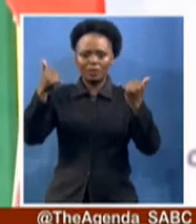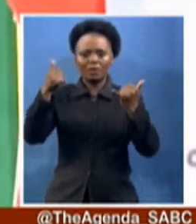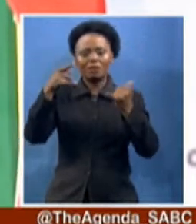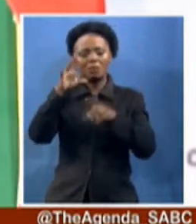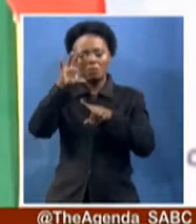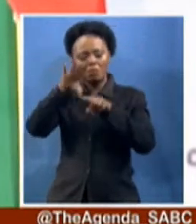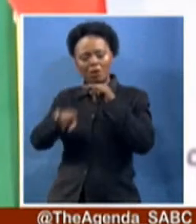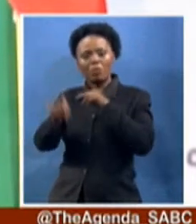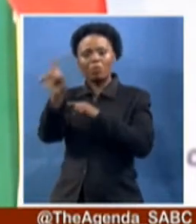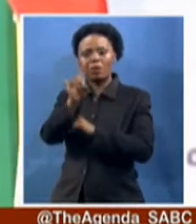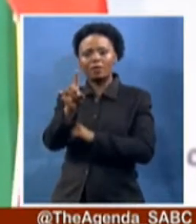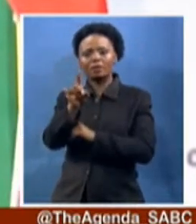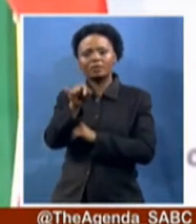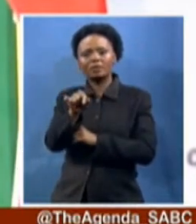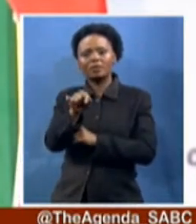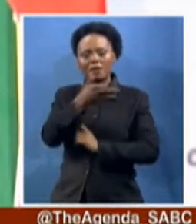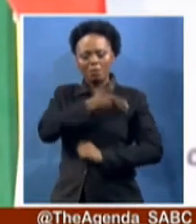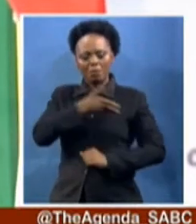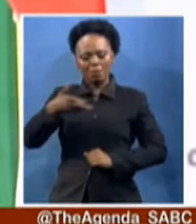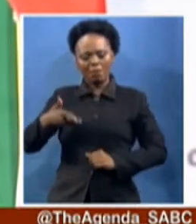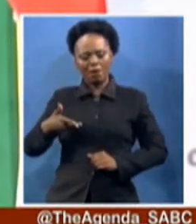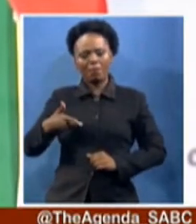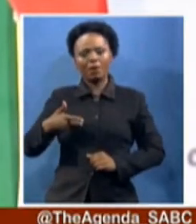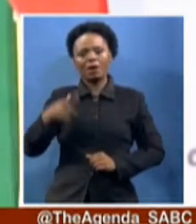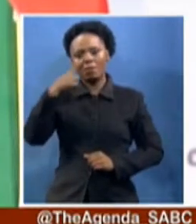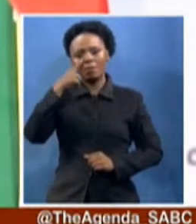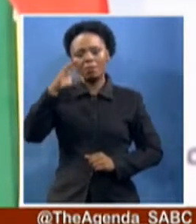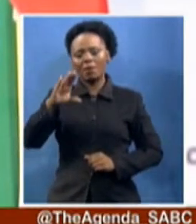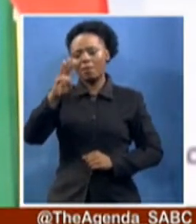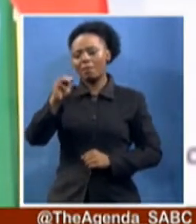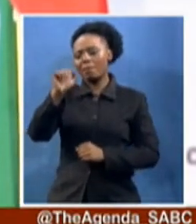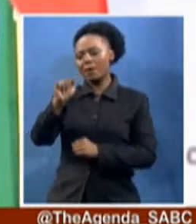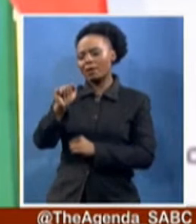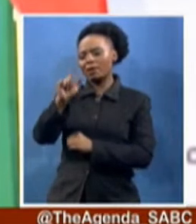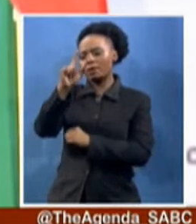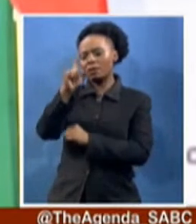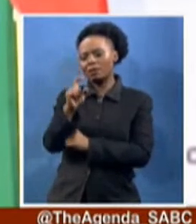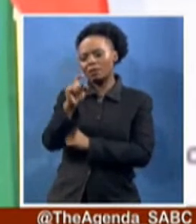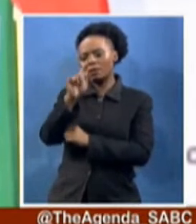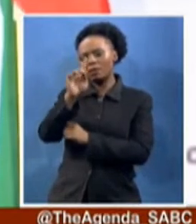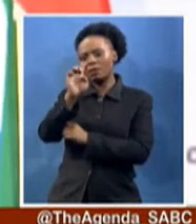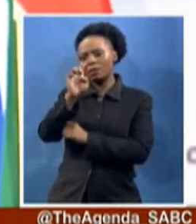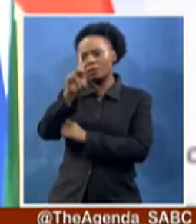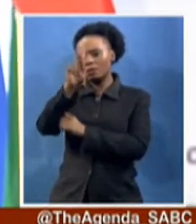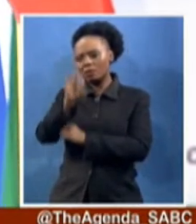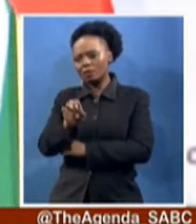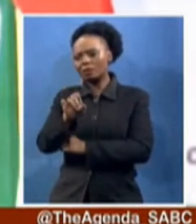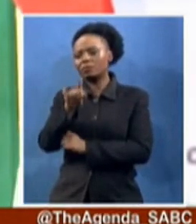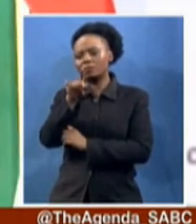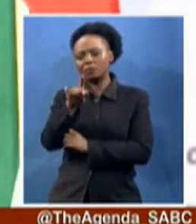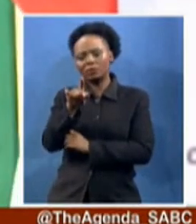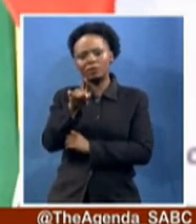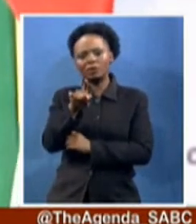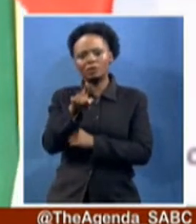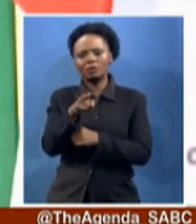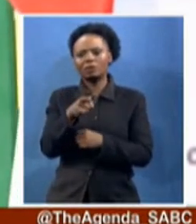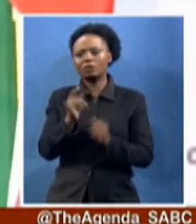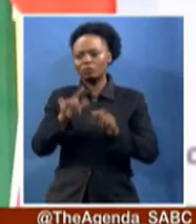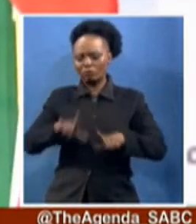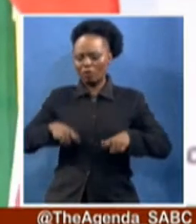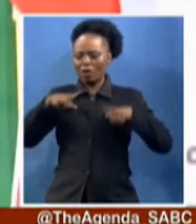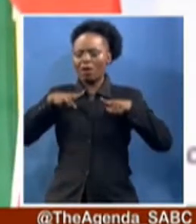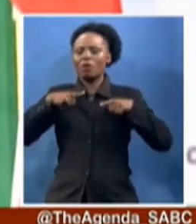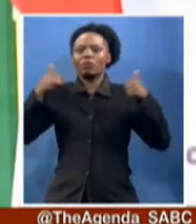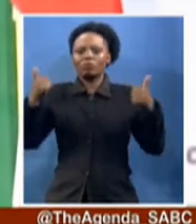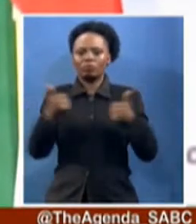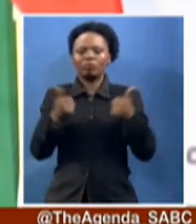Maxeke is being invoked as a way to keep her as part of the nation's collective memory